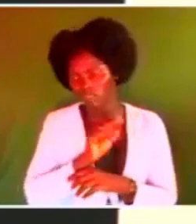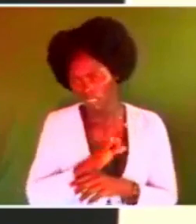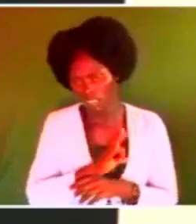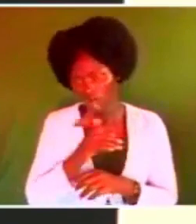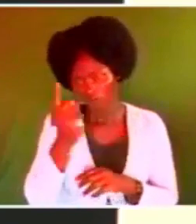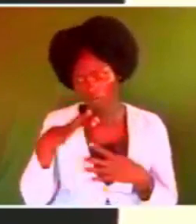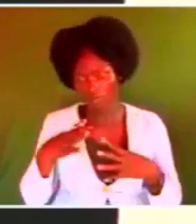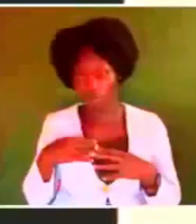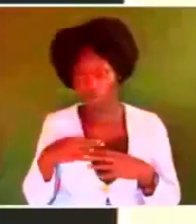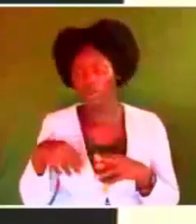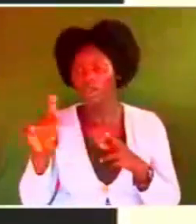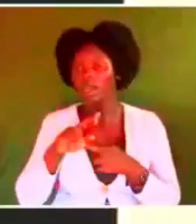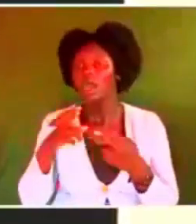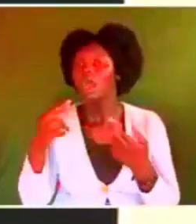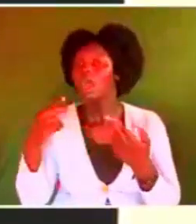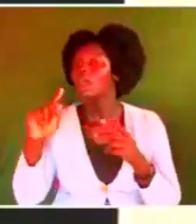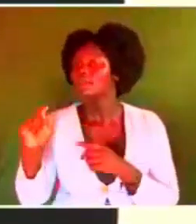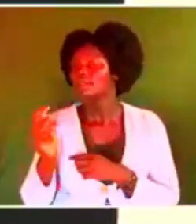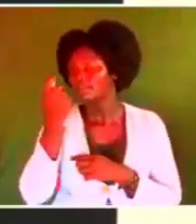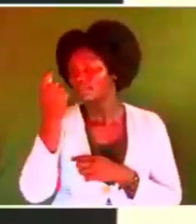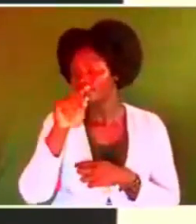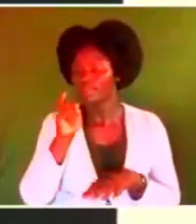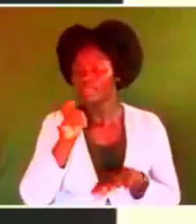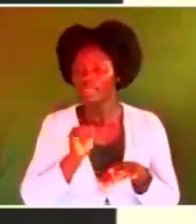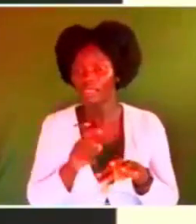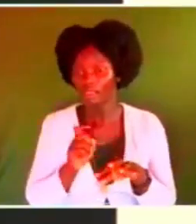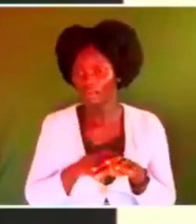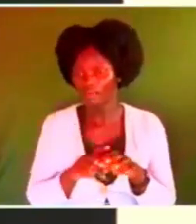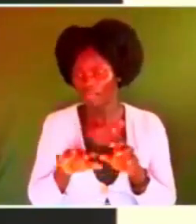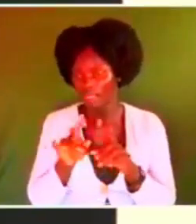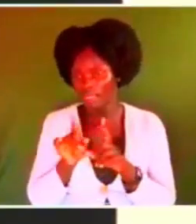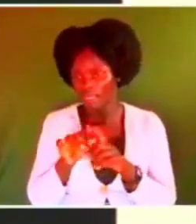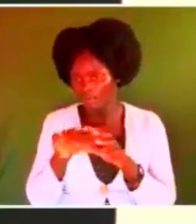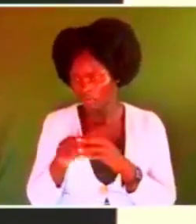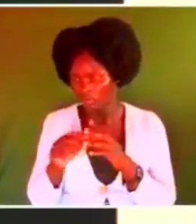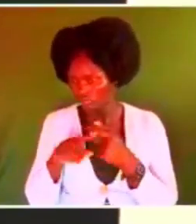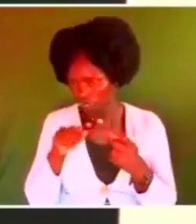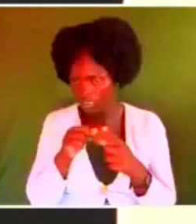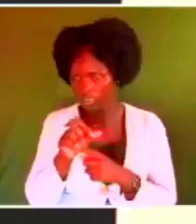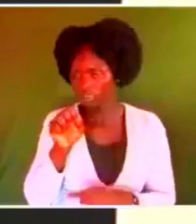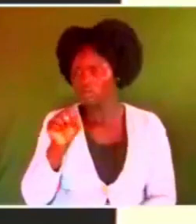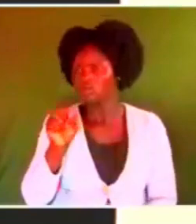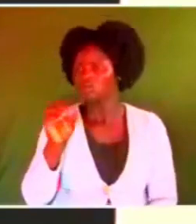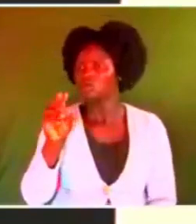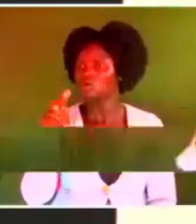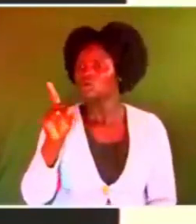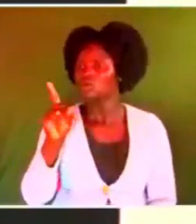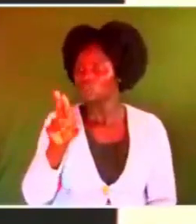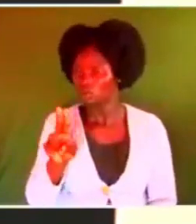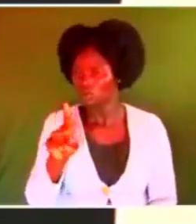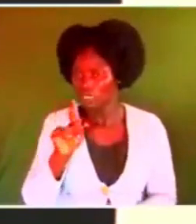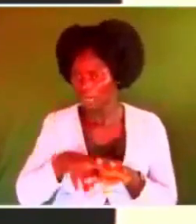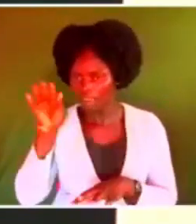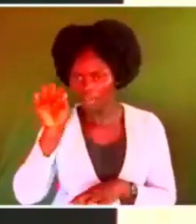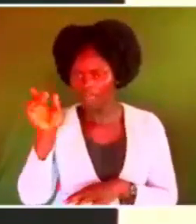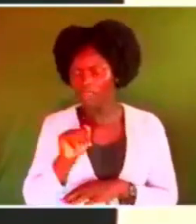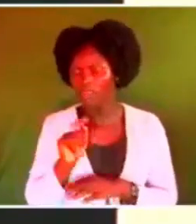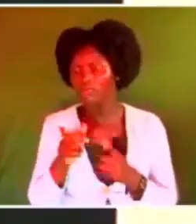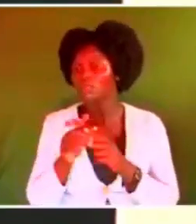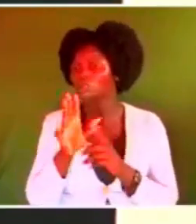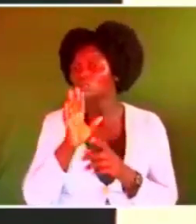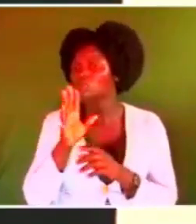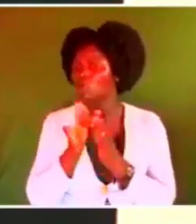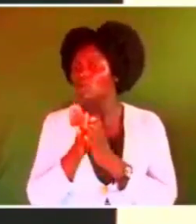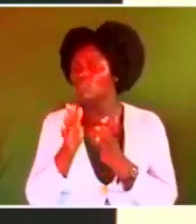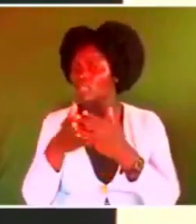republic. And even when there were flare-ups in Sondu, I spoke to Aaron Cheruiyot, my leader of majority, and I